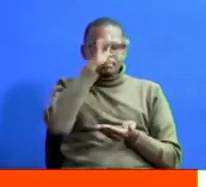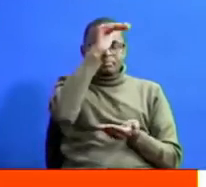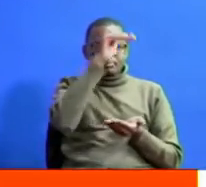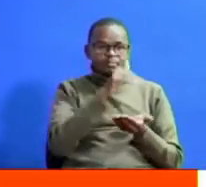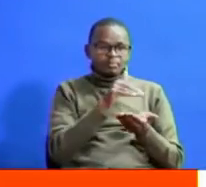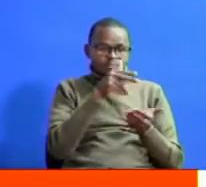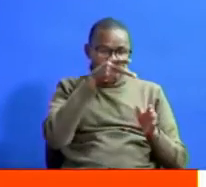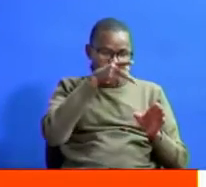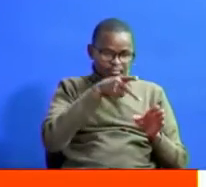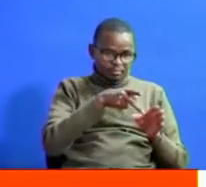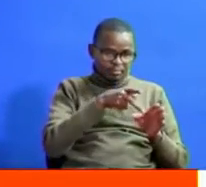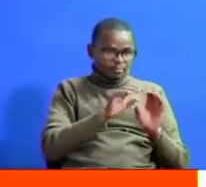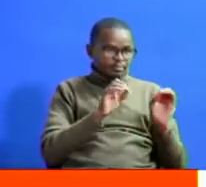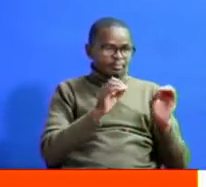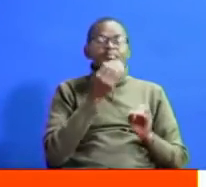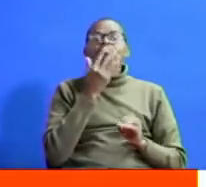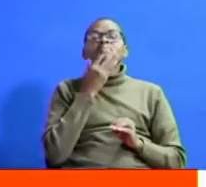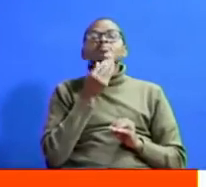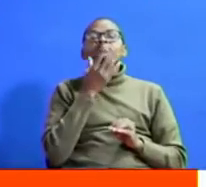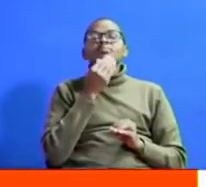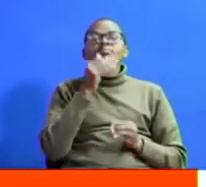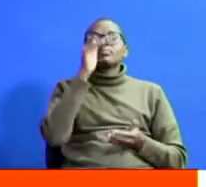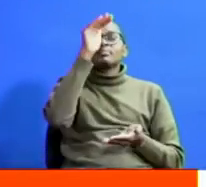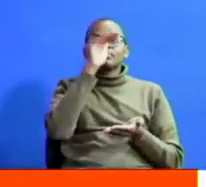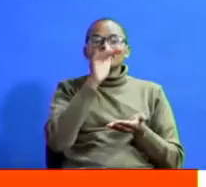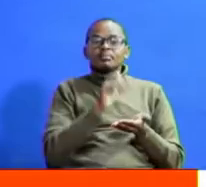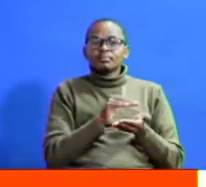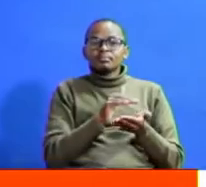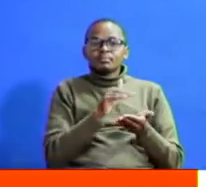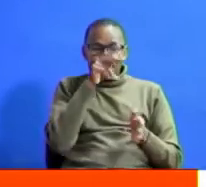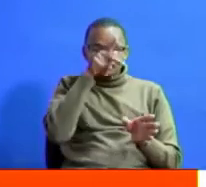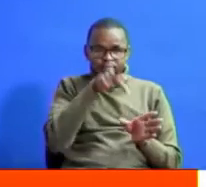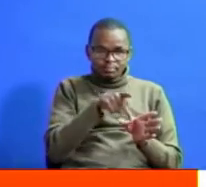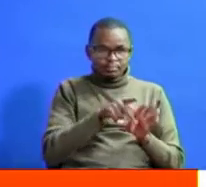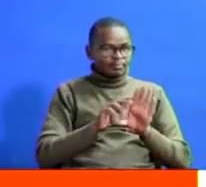ya mafuta ya kupika, hawajashukisha bei ya petroli,